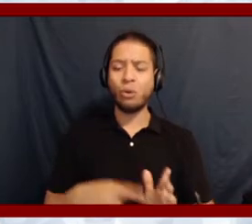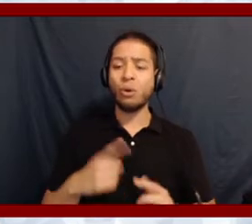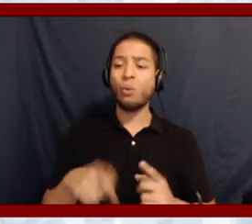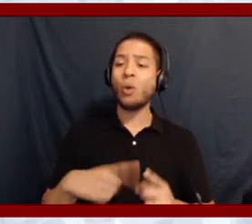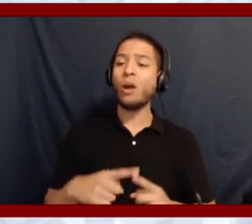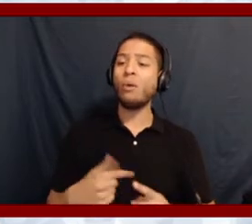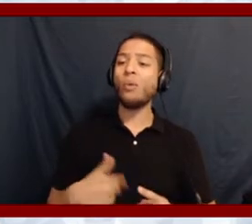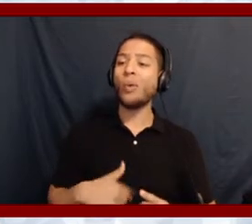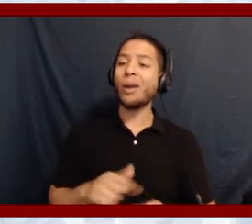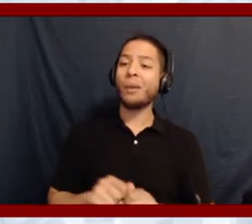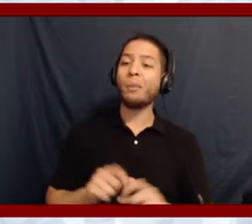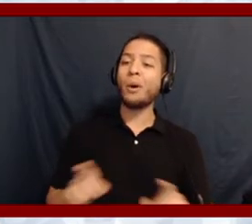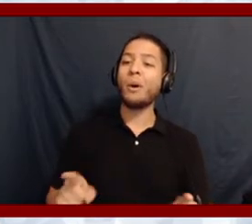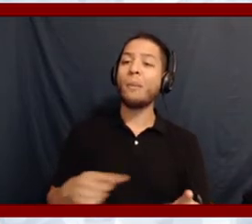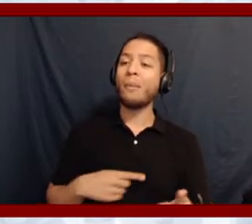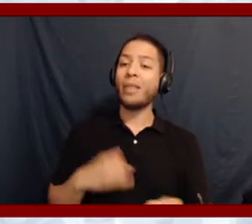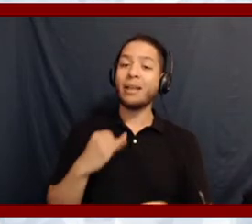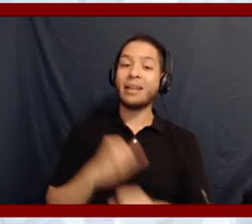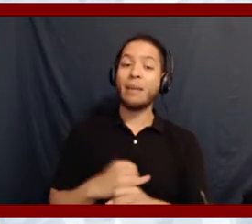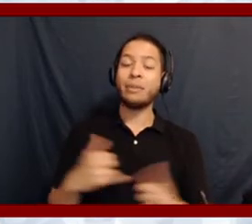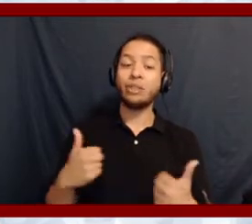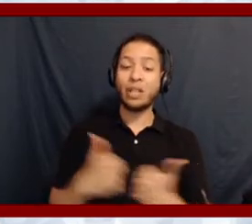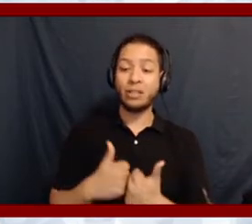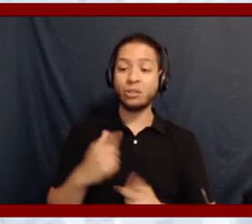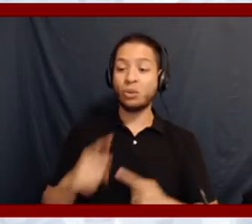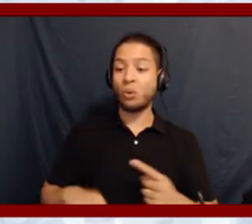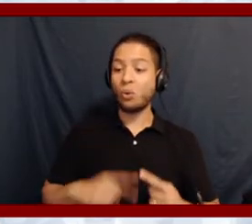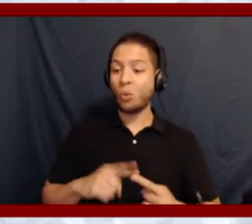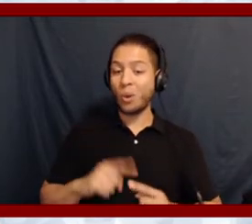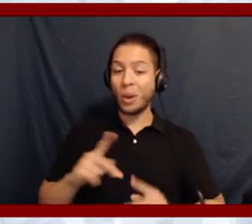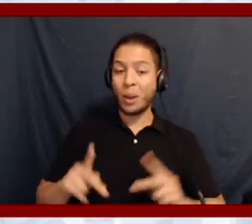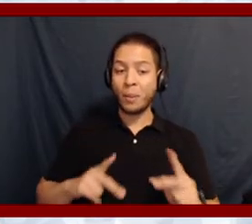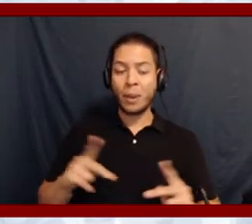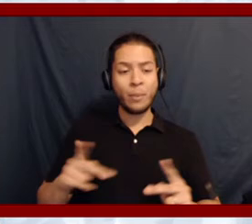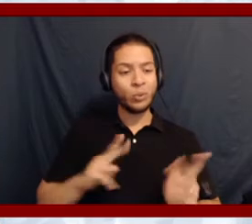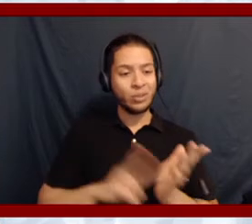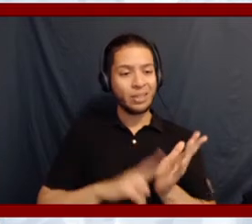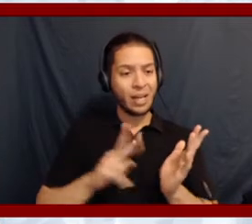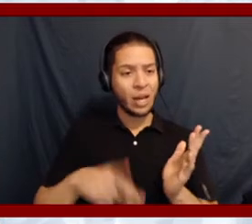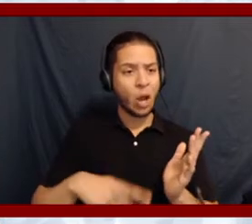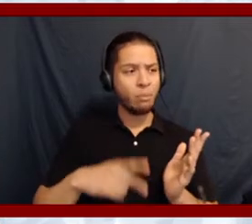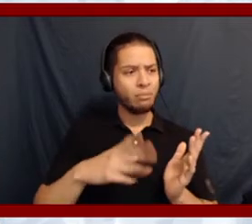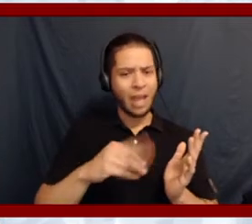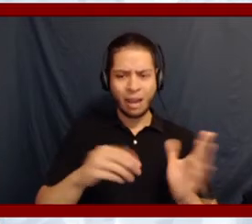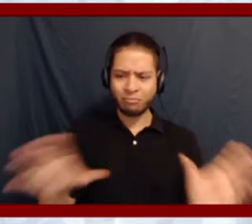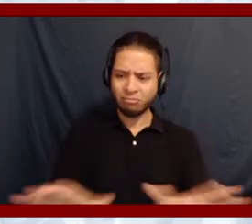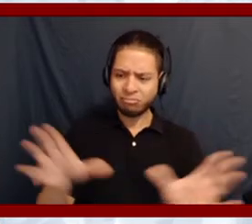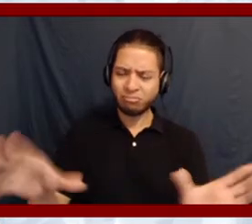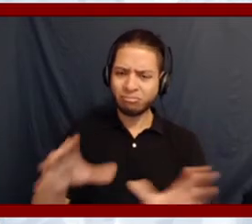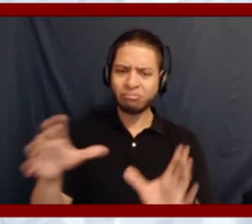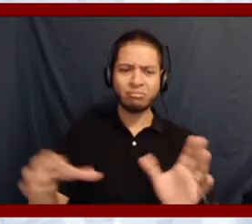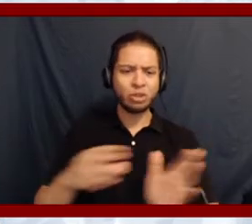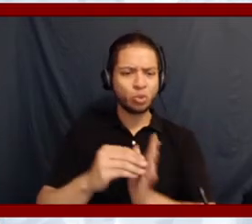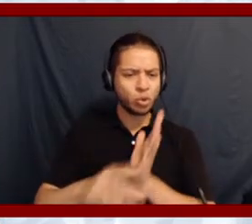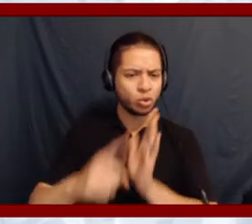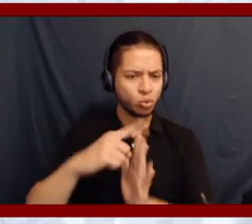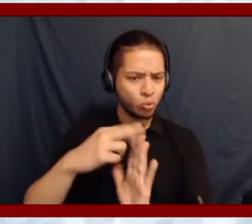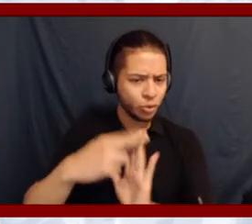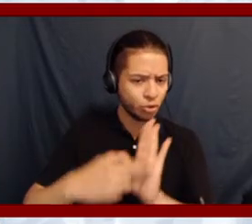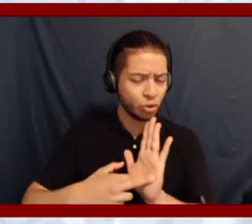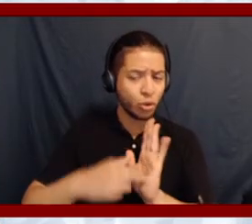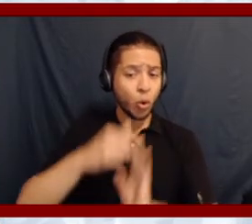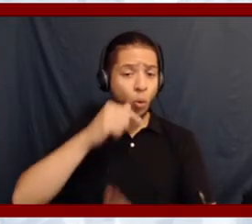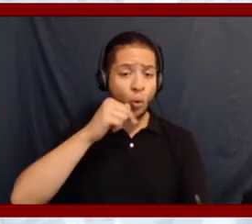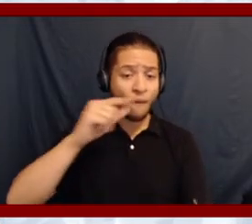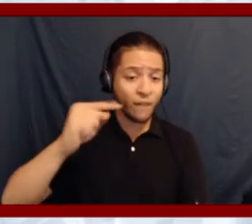where schools were signing up to be leaders and kind of encouraging students to register, HBCUs in a lot of states were the first